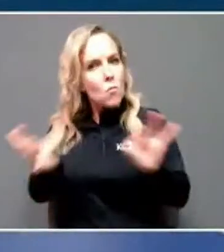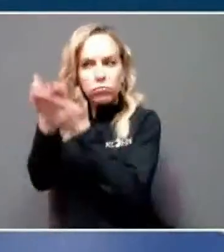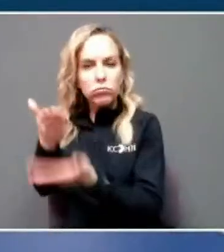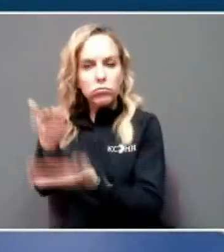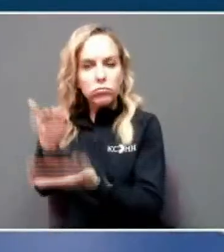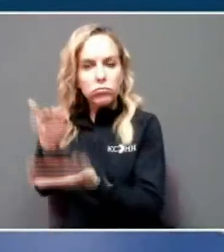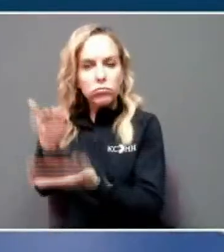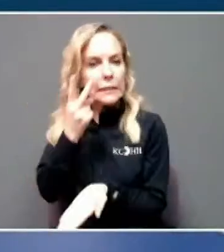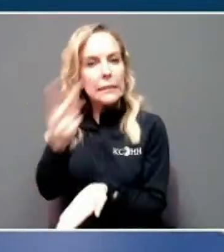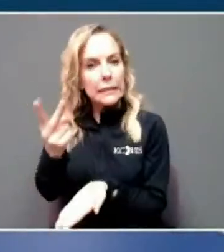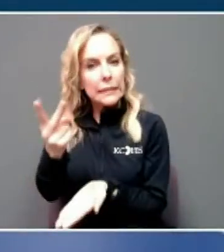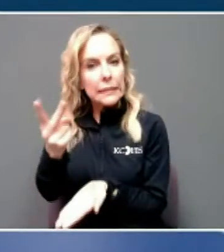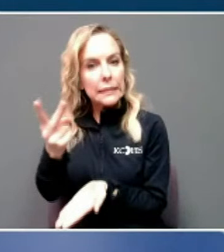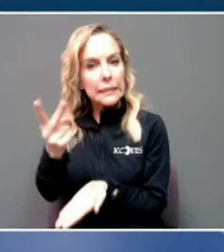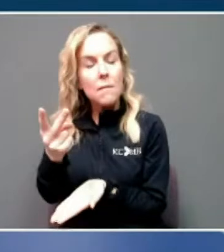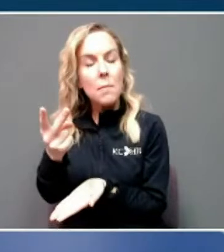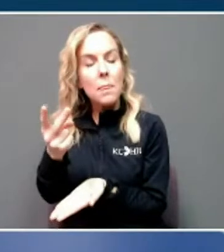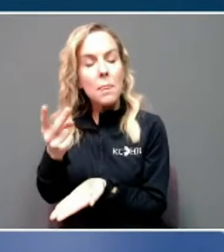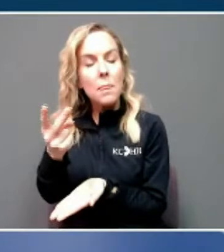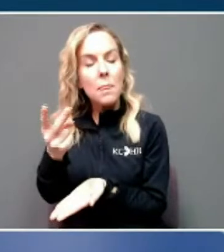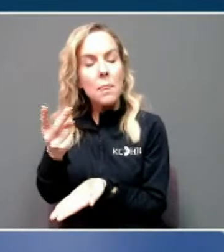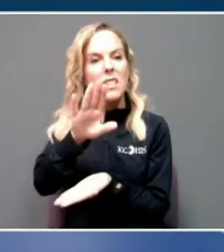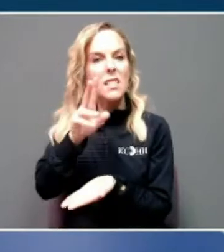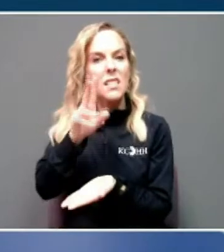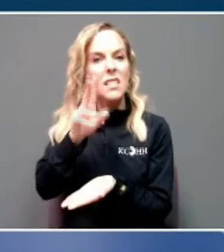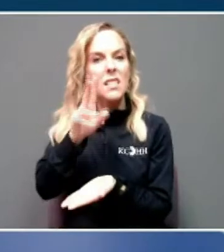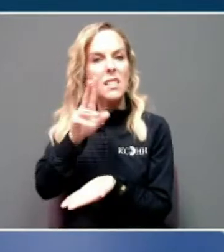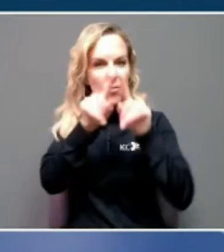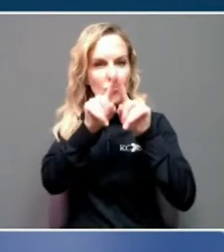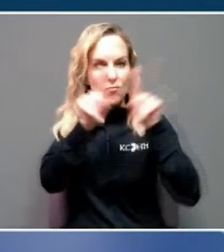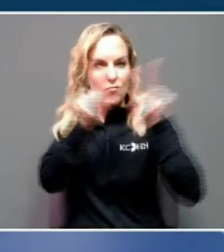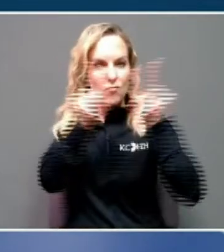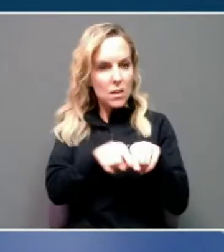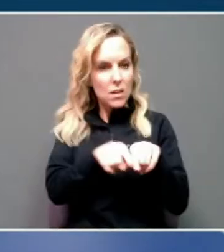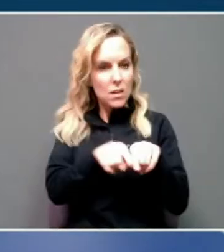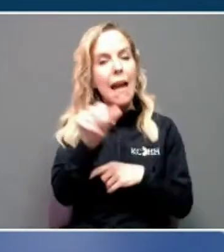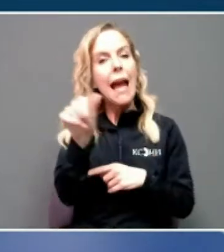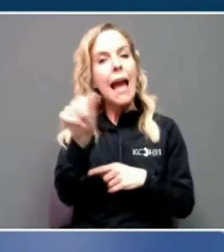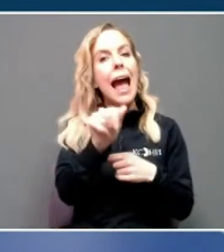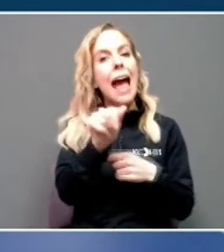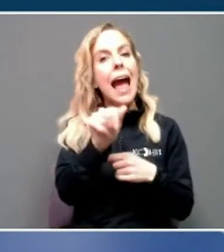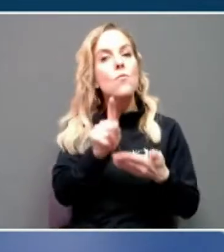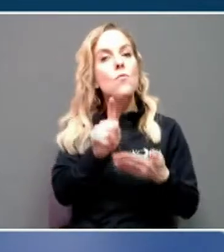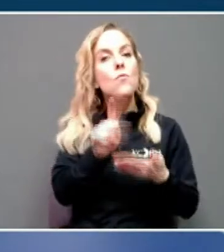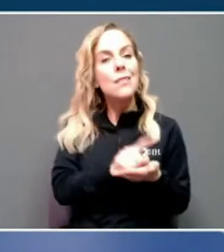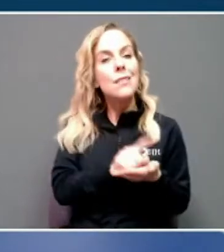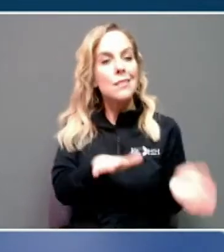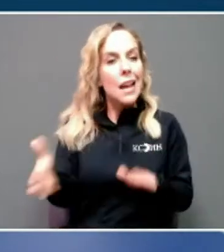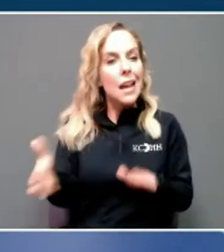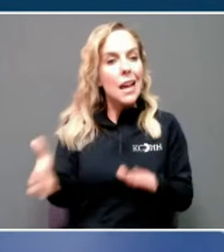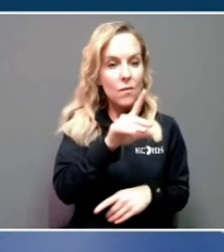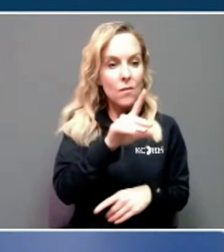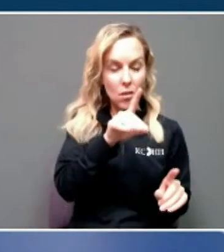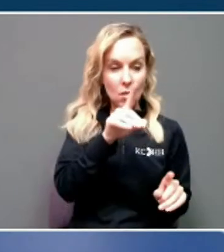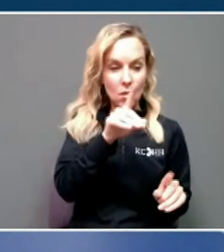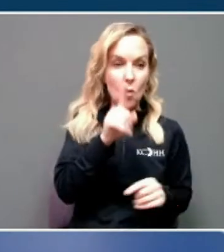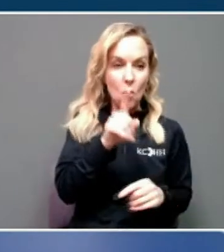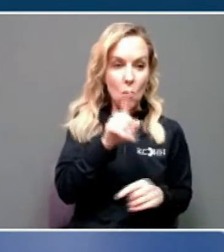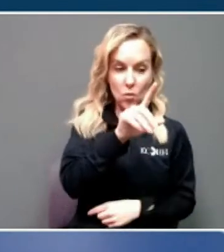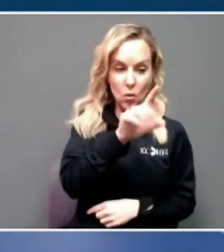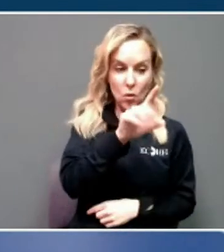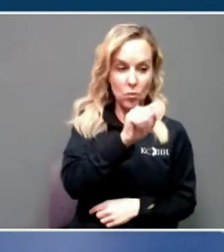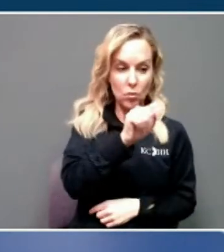chart on the screen of the weekly average deaths per 100,000 people from October 2021 to